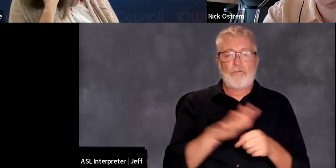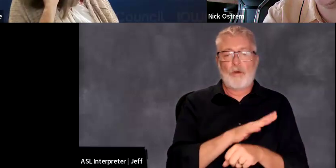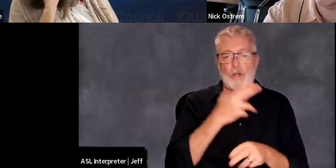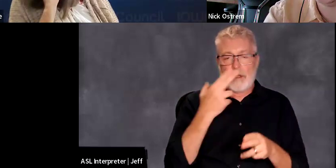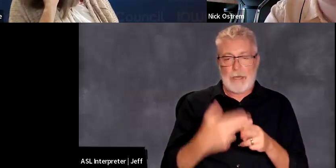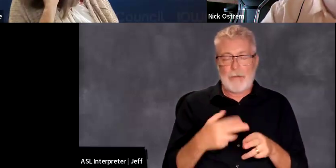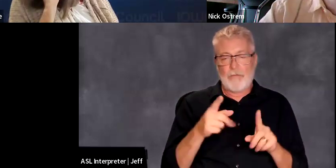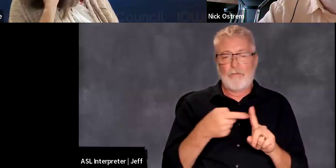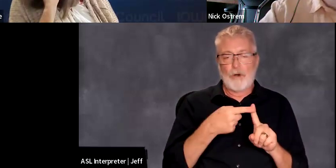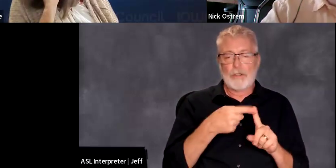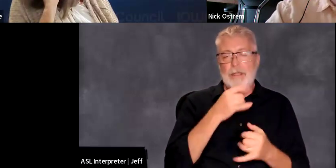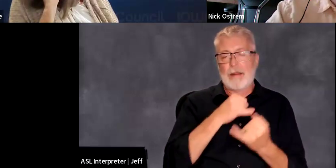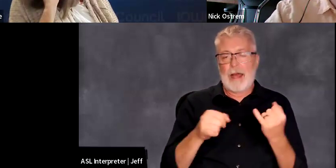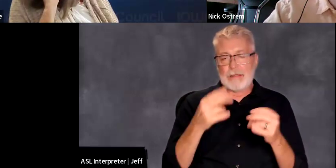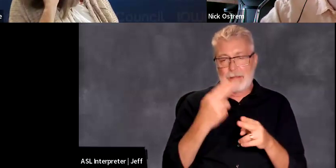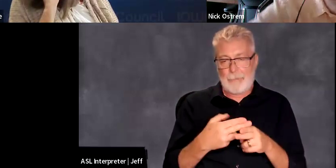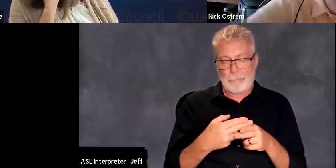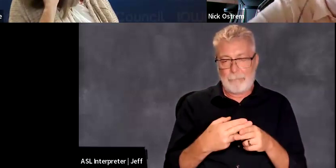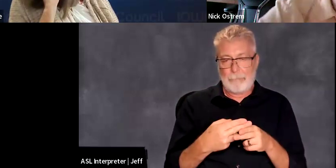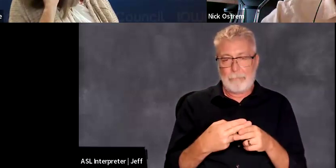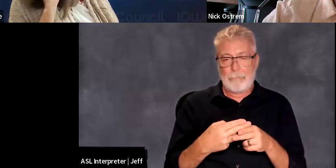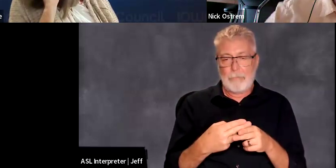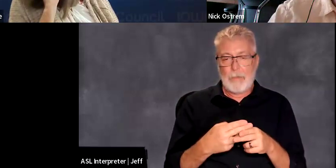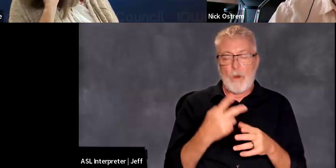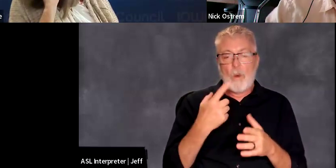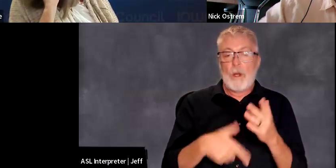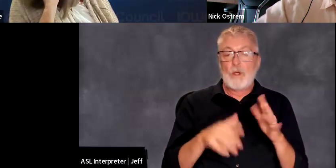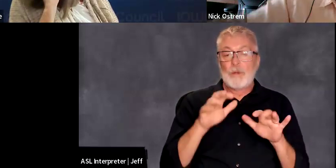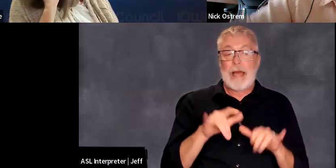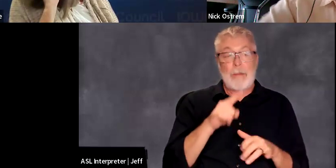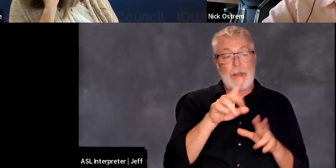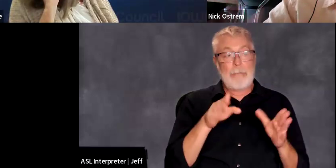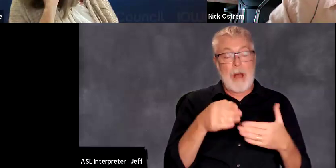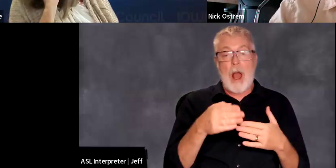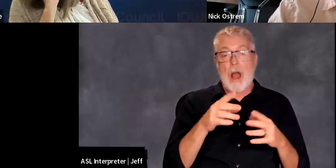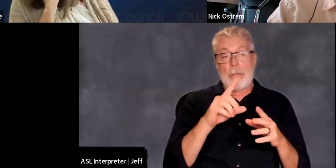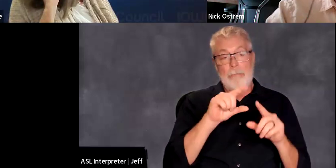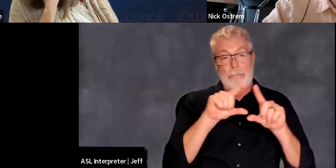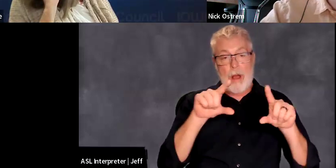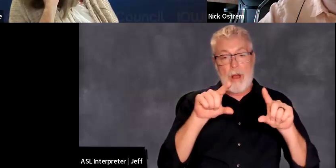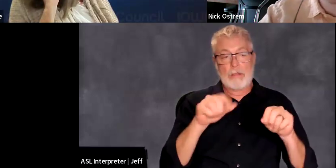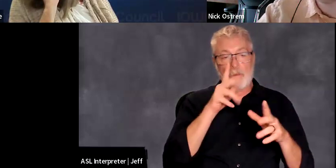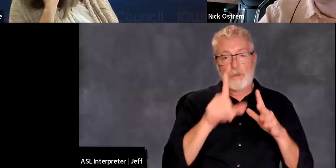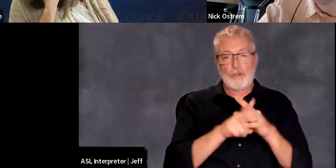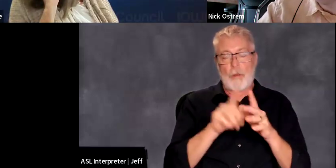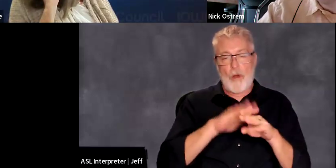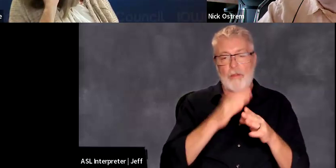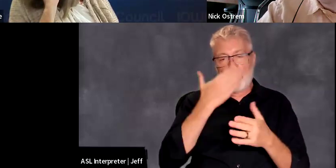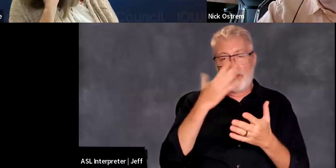you got the first and last on there. What you type in that box is what is going to appear on the front of your plan.